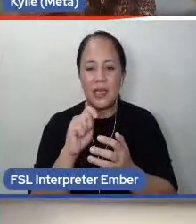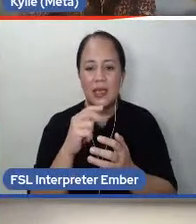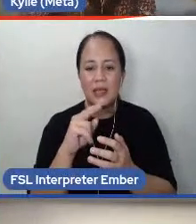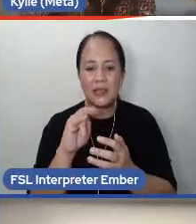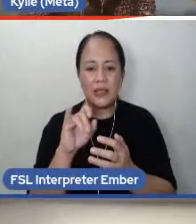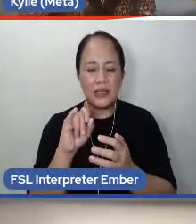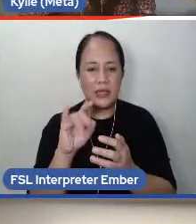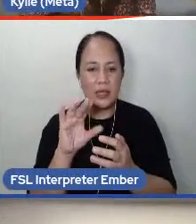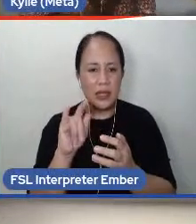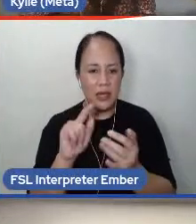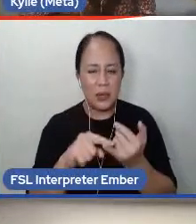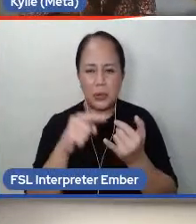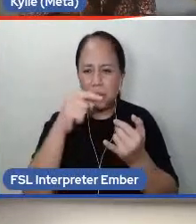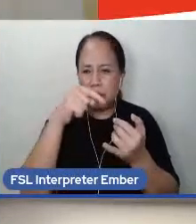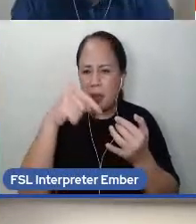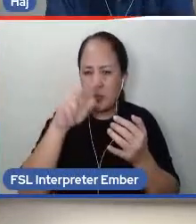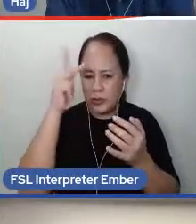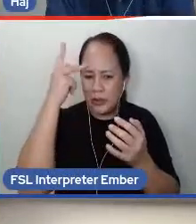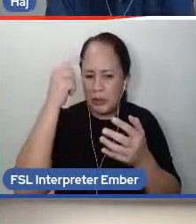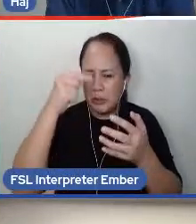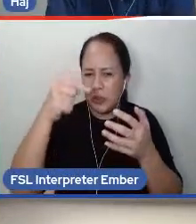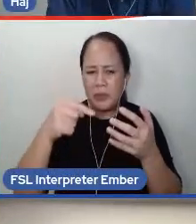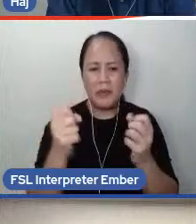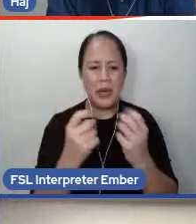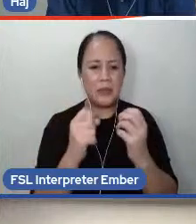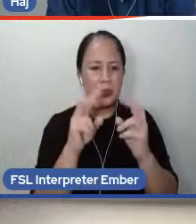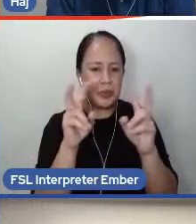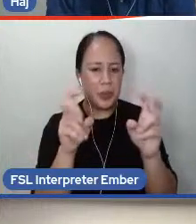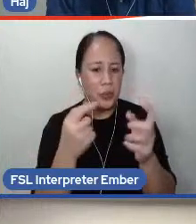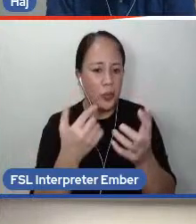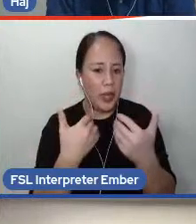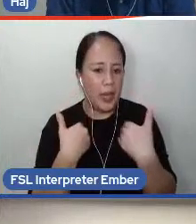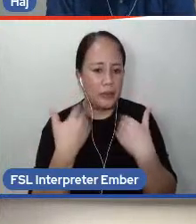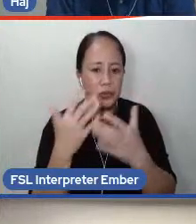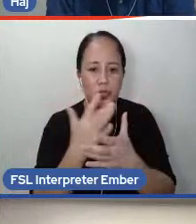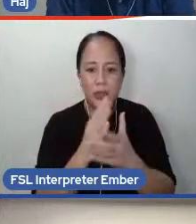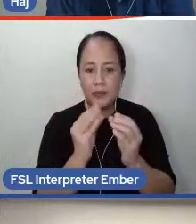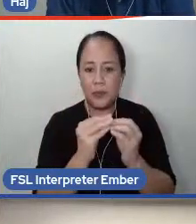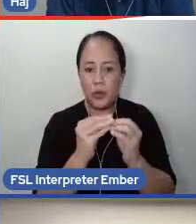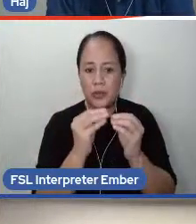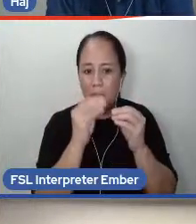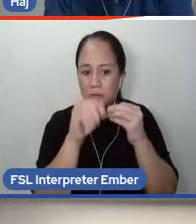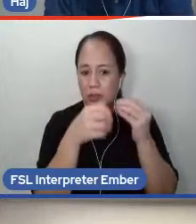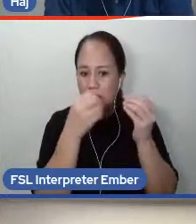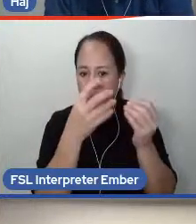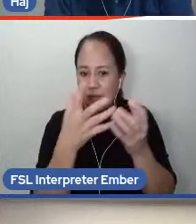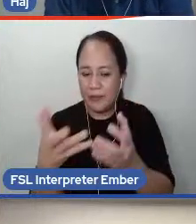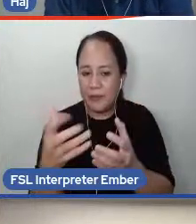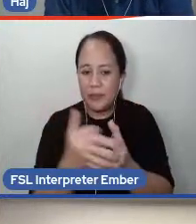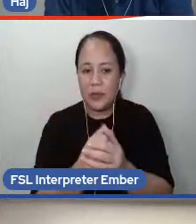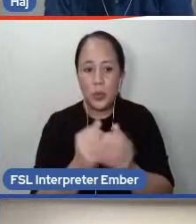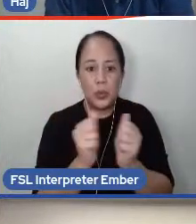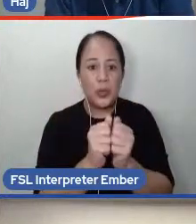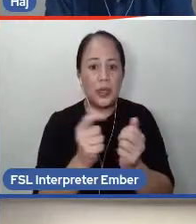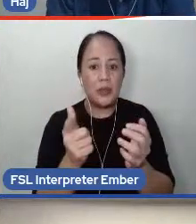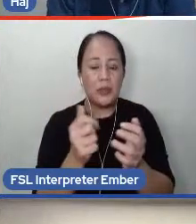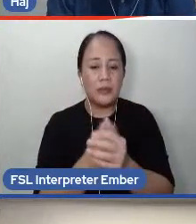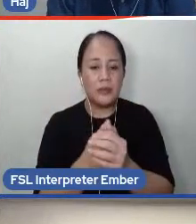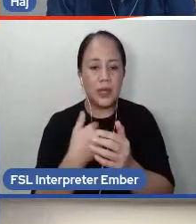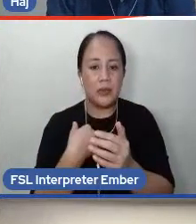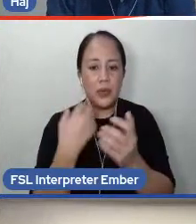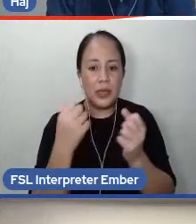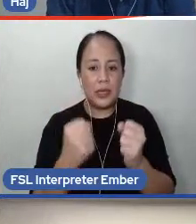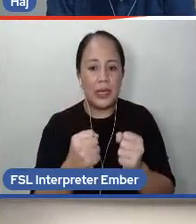affiliation, and so forth. So we're happy to share more of that information with you, and we can